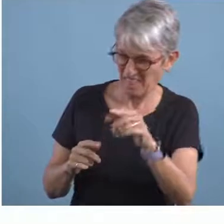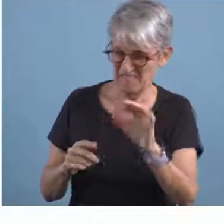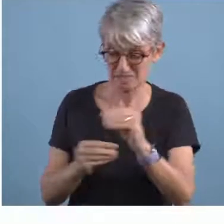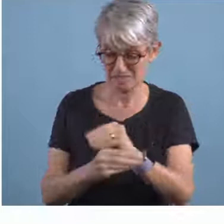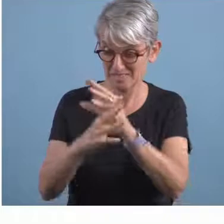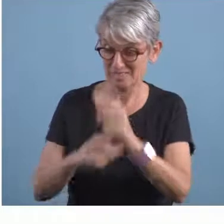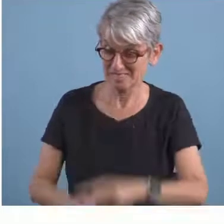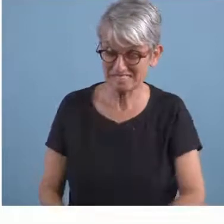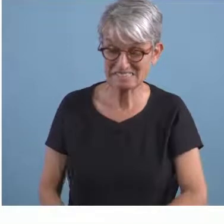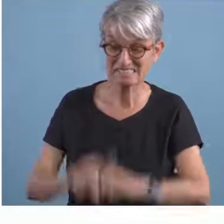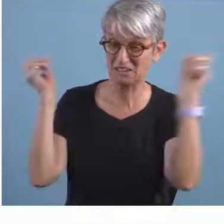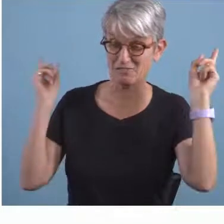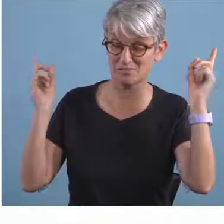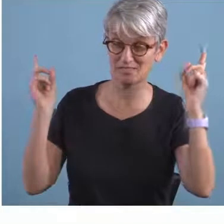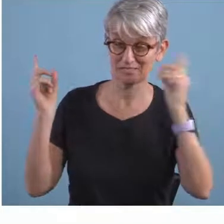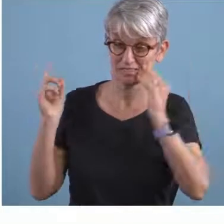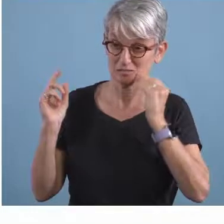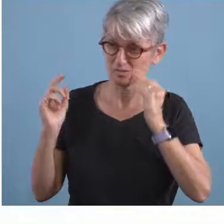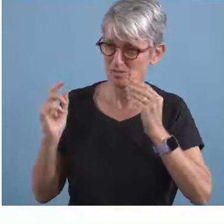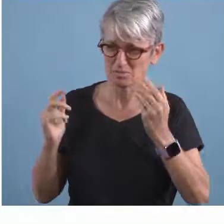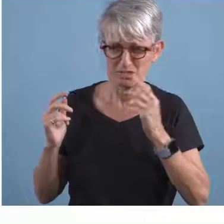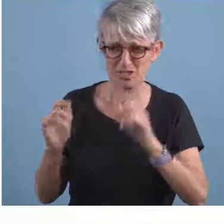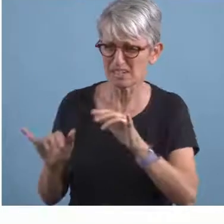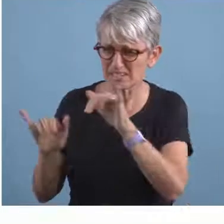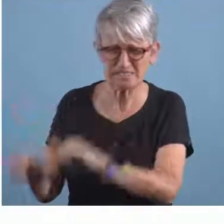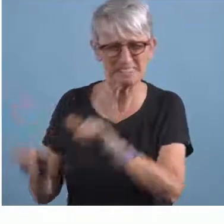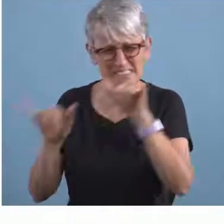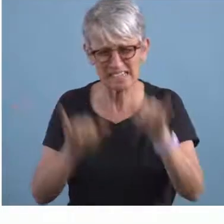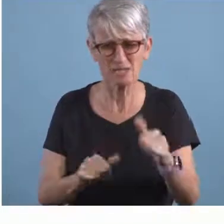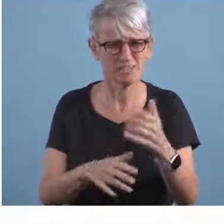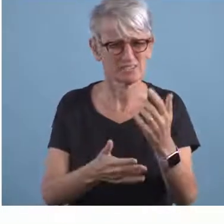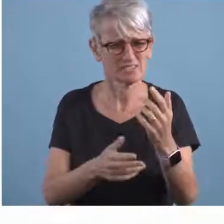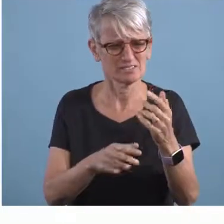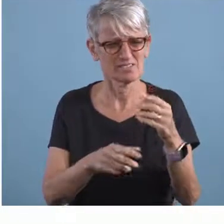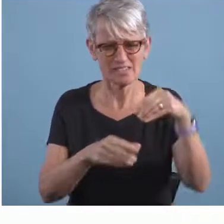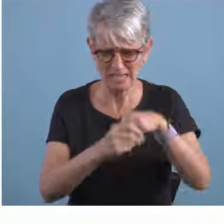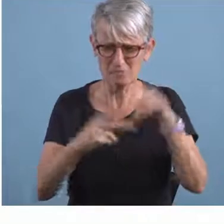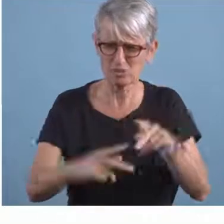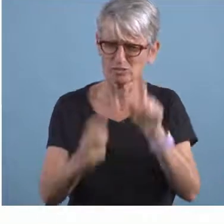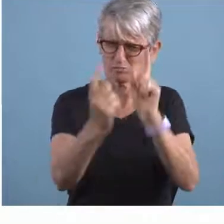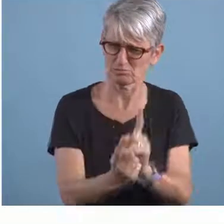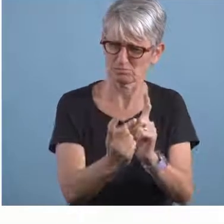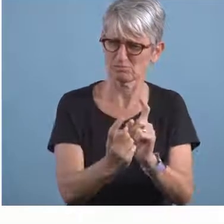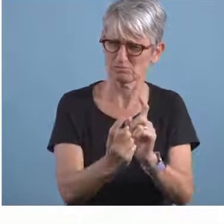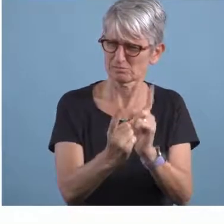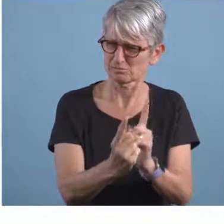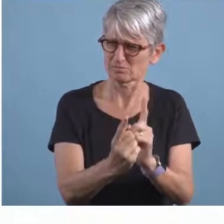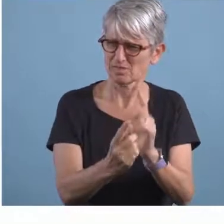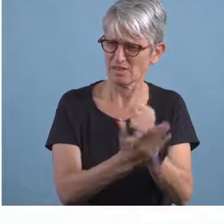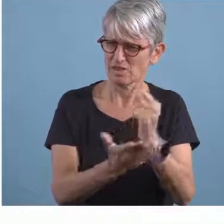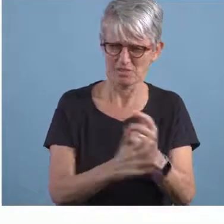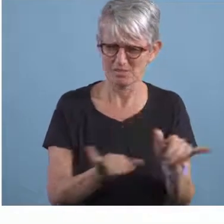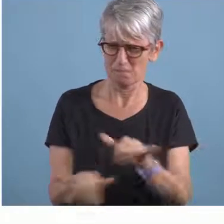being telepractice, is so similar to in-person therapy at the same time." And again, this